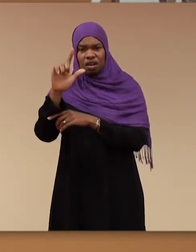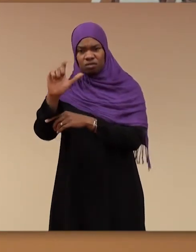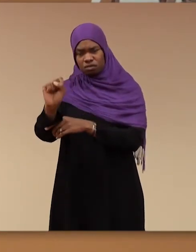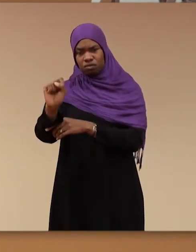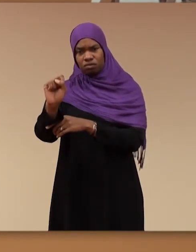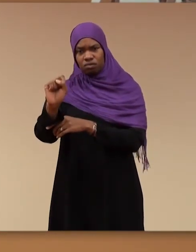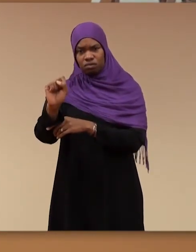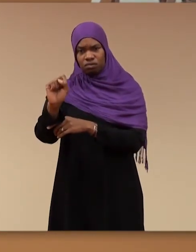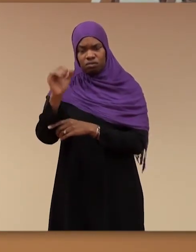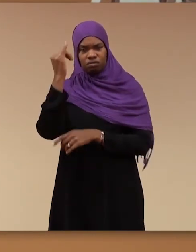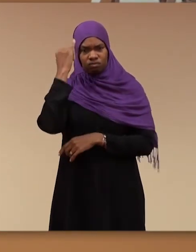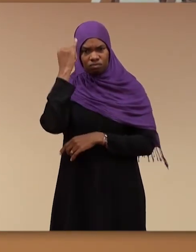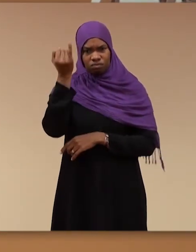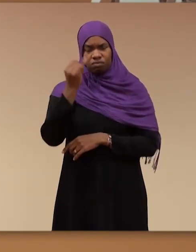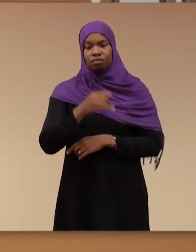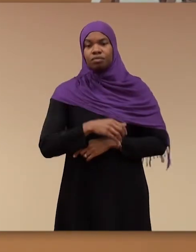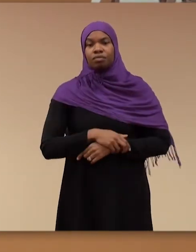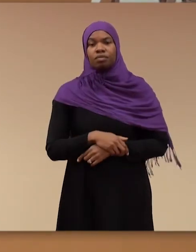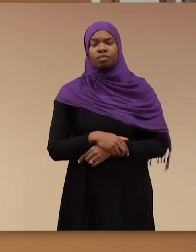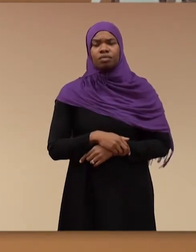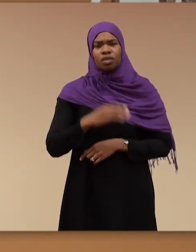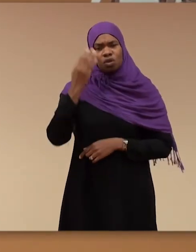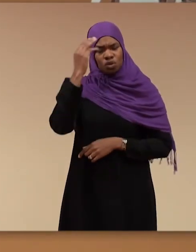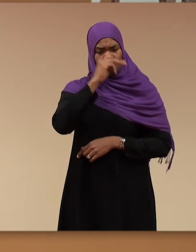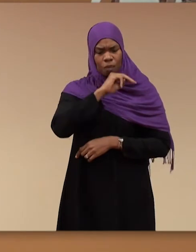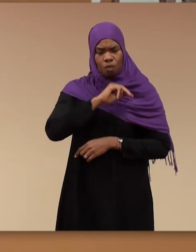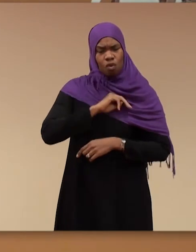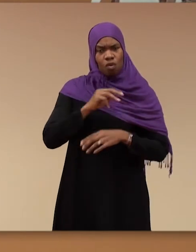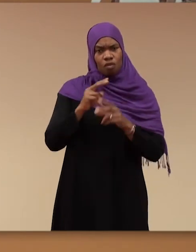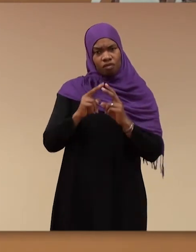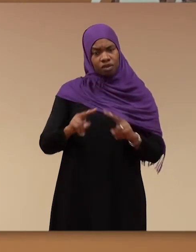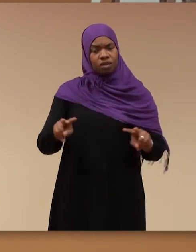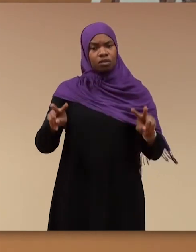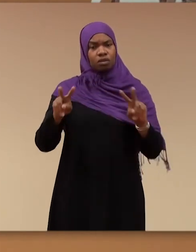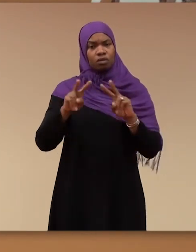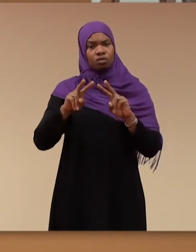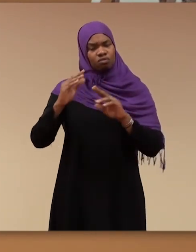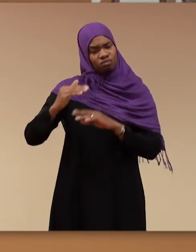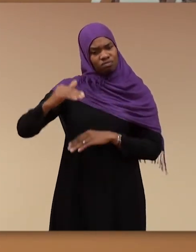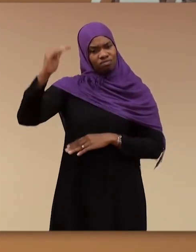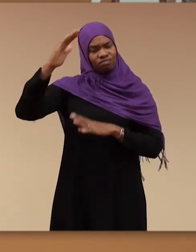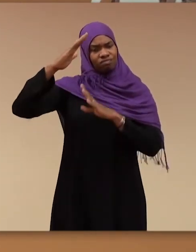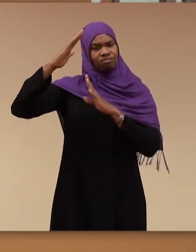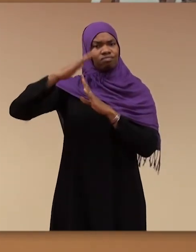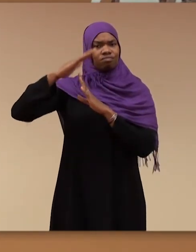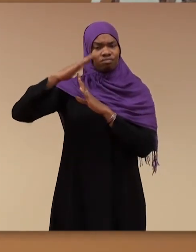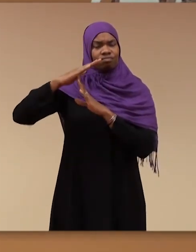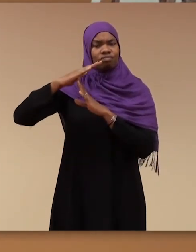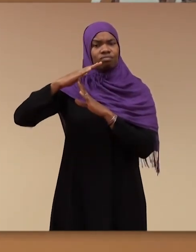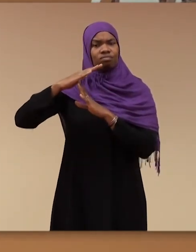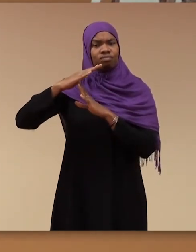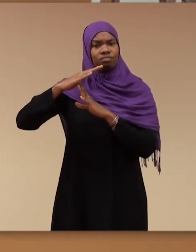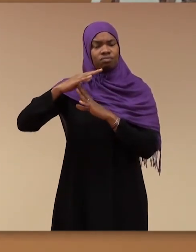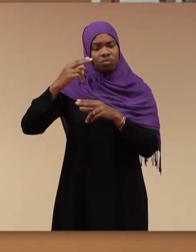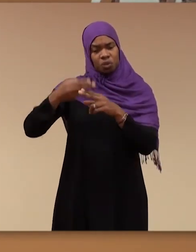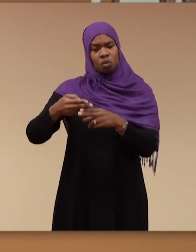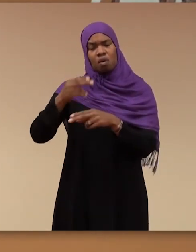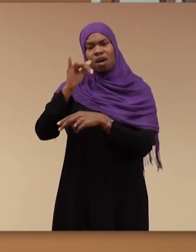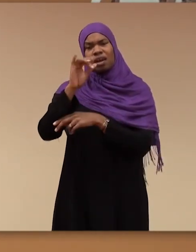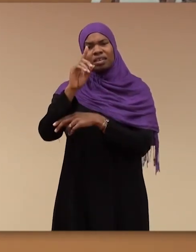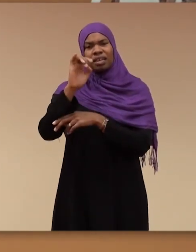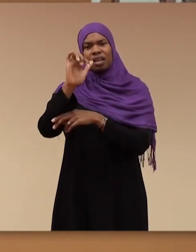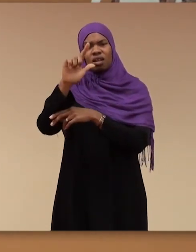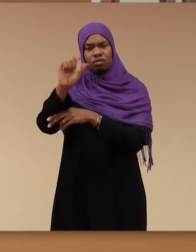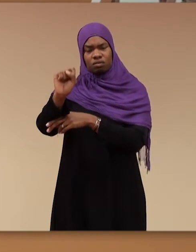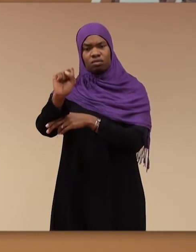The ideals. You know, the moral values, the highest of those moral values, we call them ideals. You